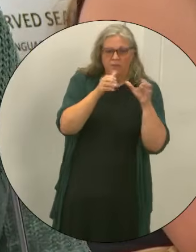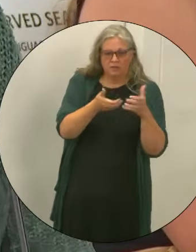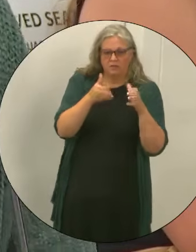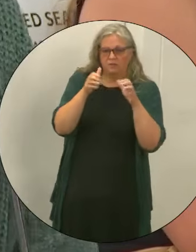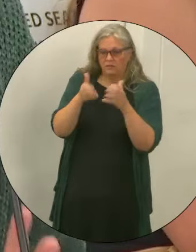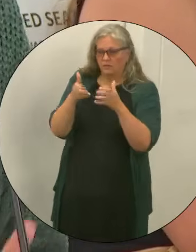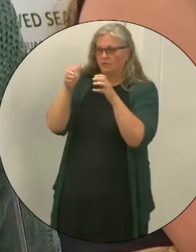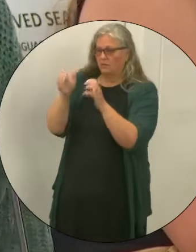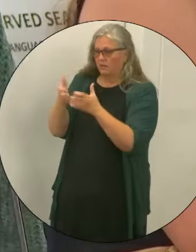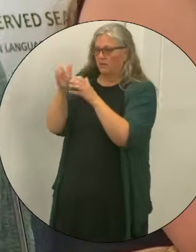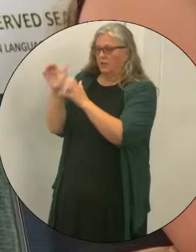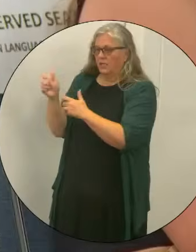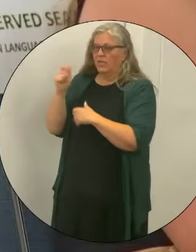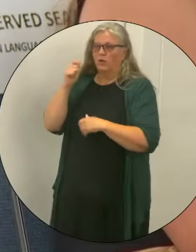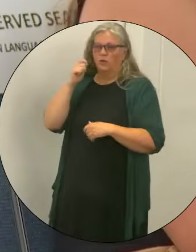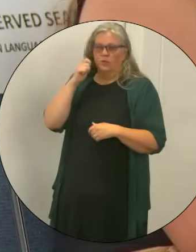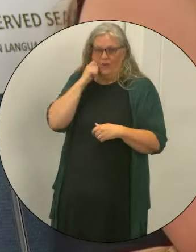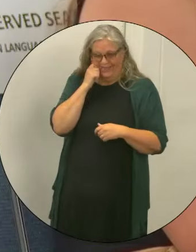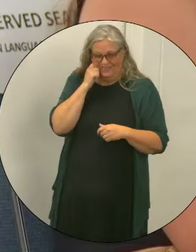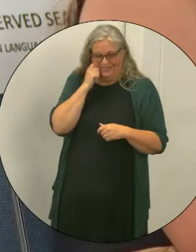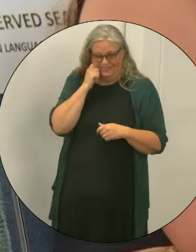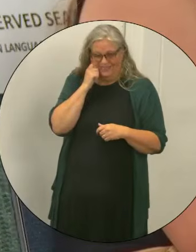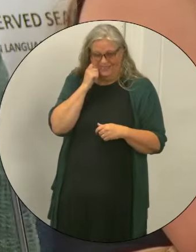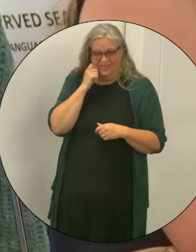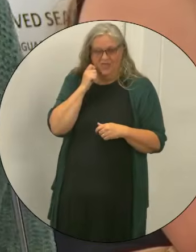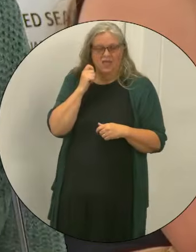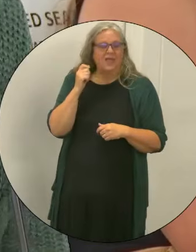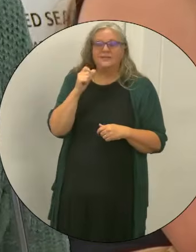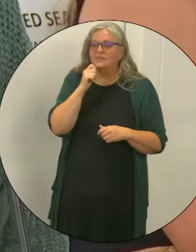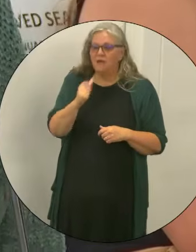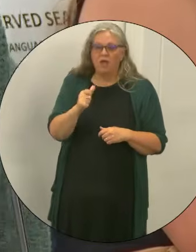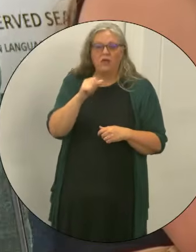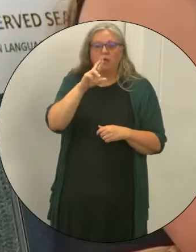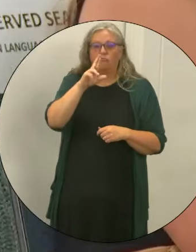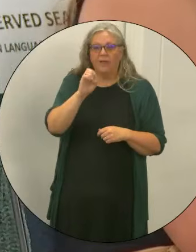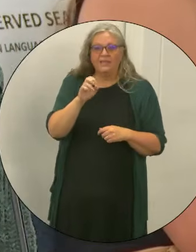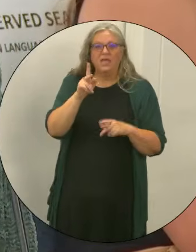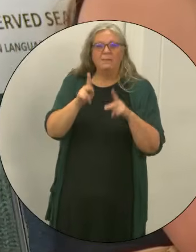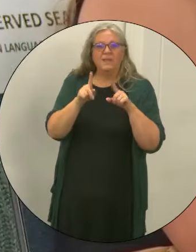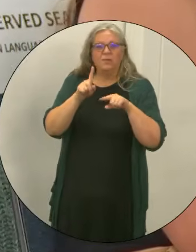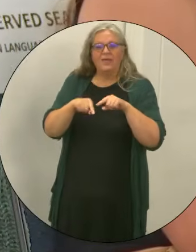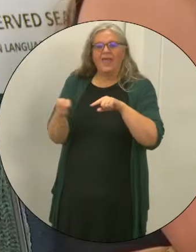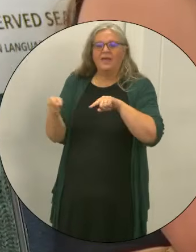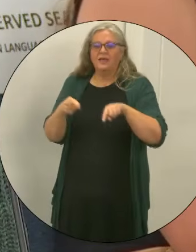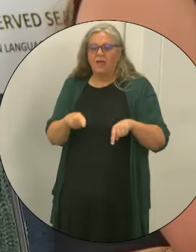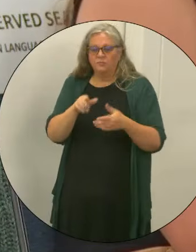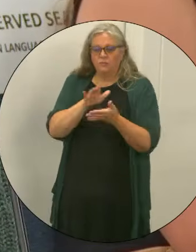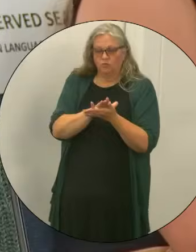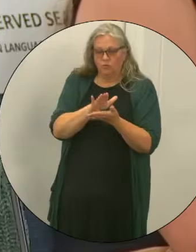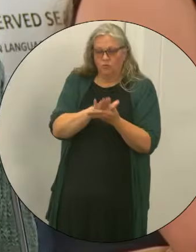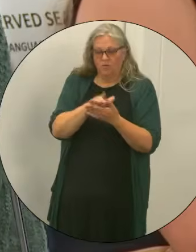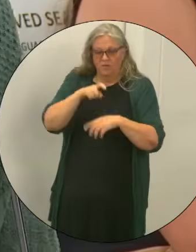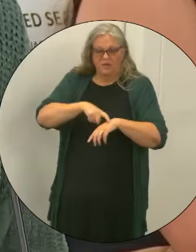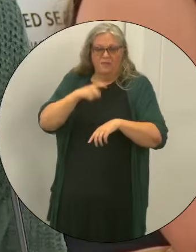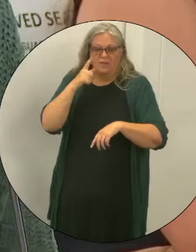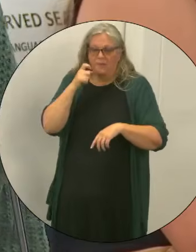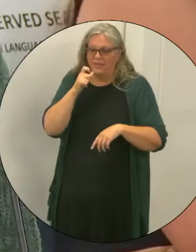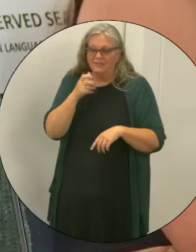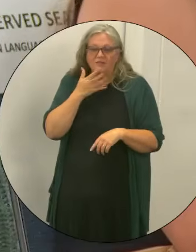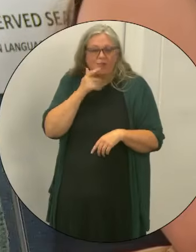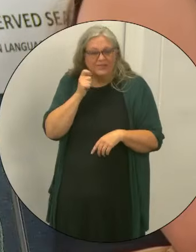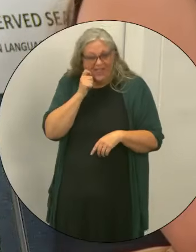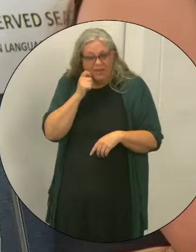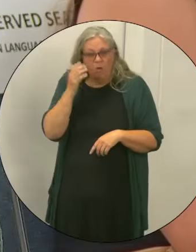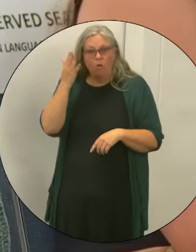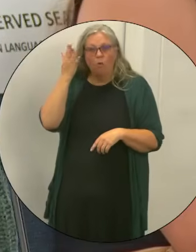I think we all know it's not a race issue. The reason kids can't get to school on time isn't because of the color of their skin. The reason kids are